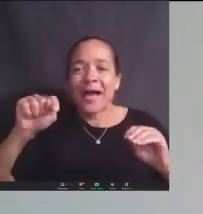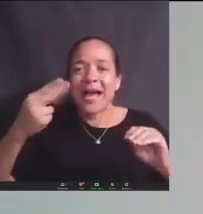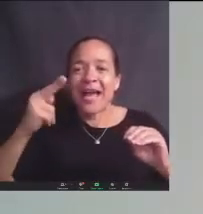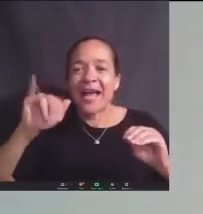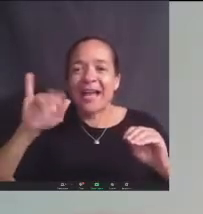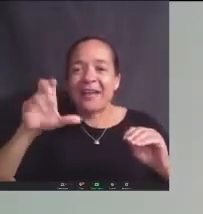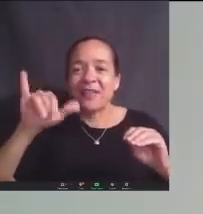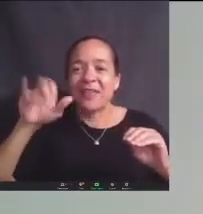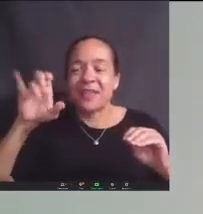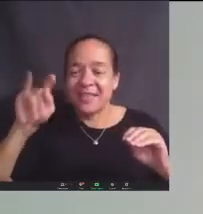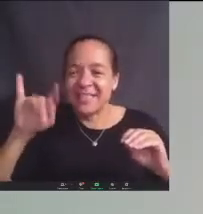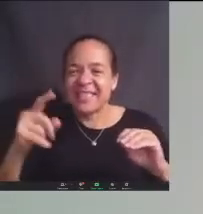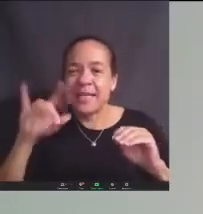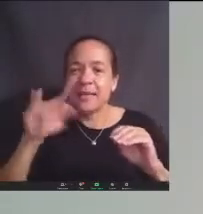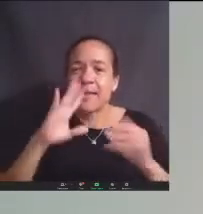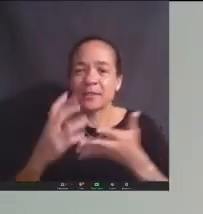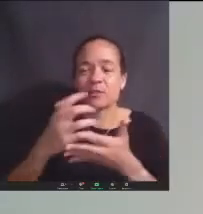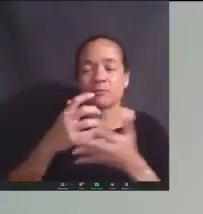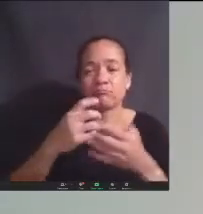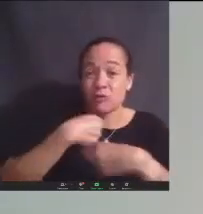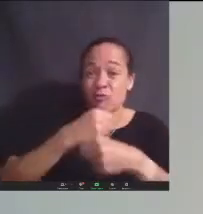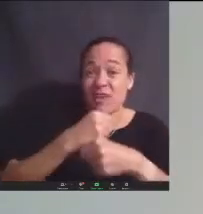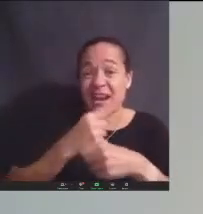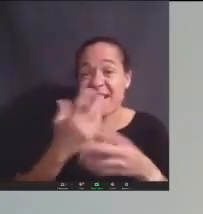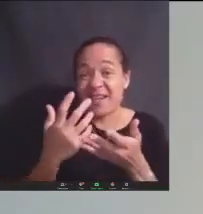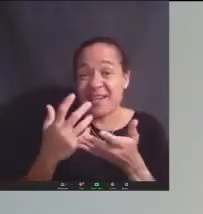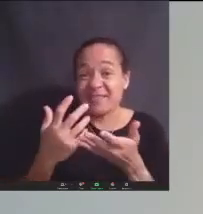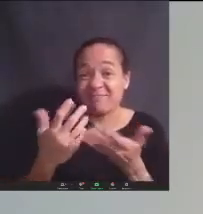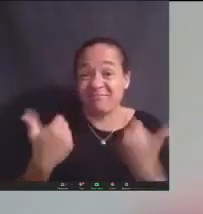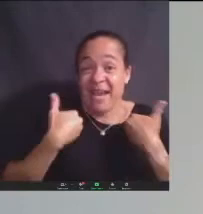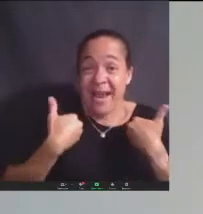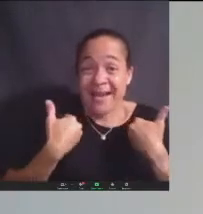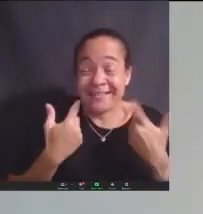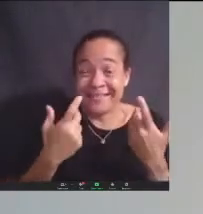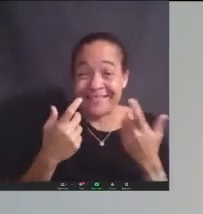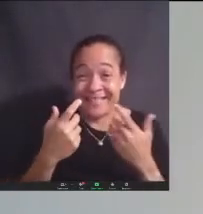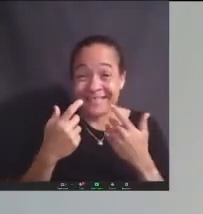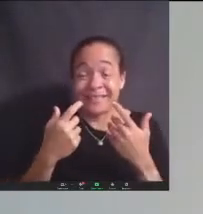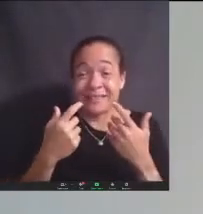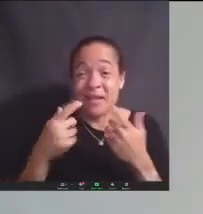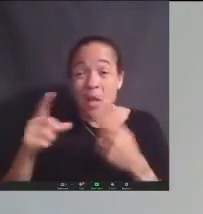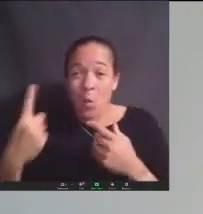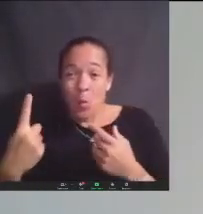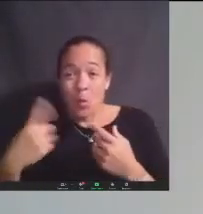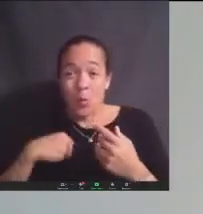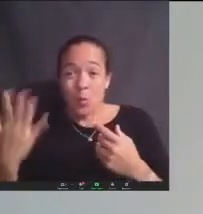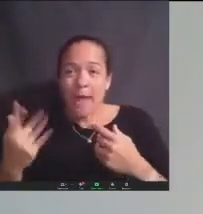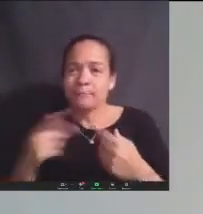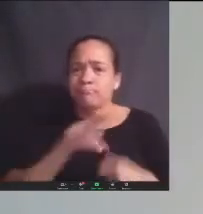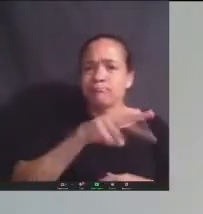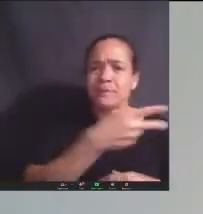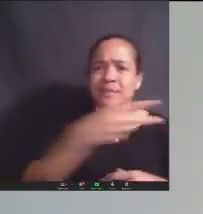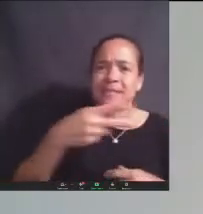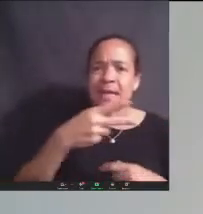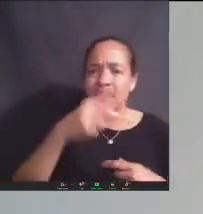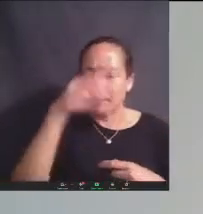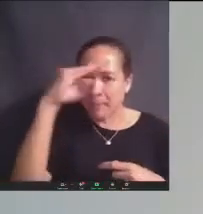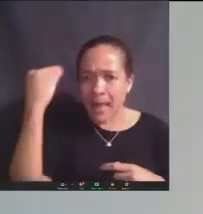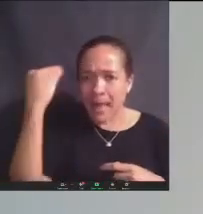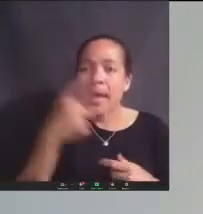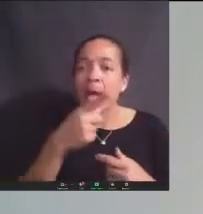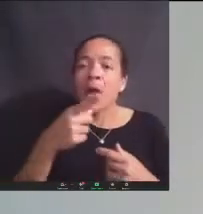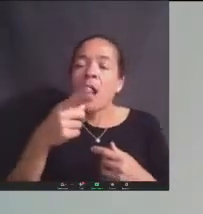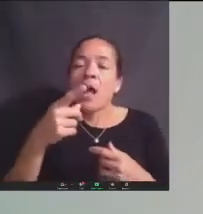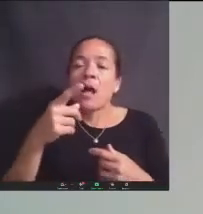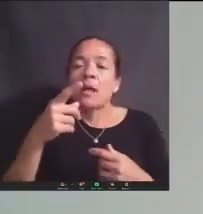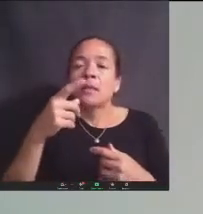right? And think about segregation. We had to, right? There was a time where we had to. But the idea that we don't know how to handle money, we don't know how to handle